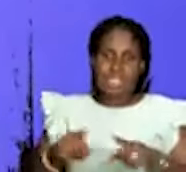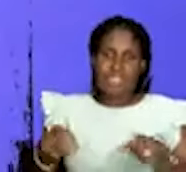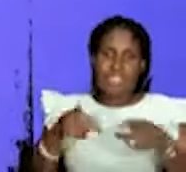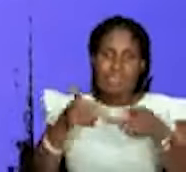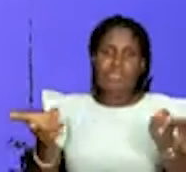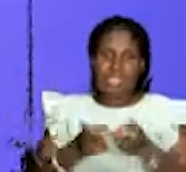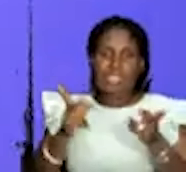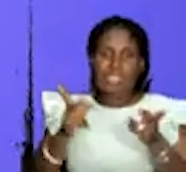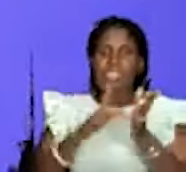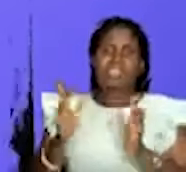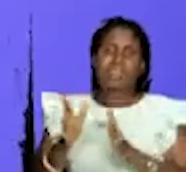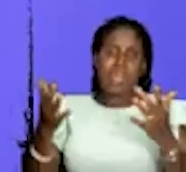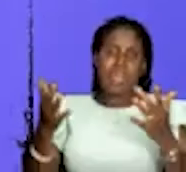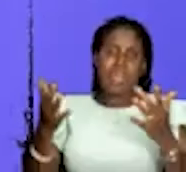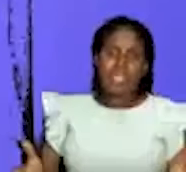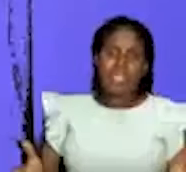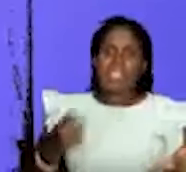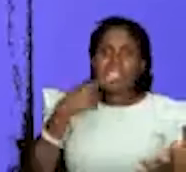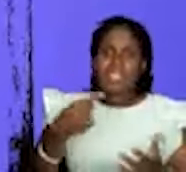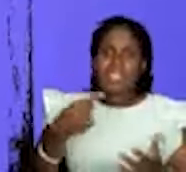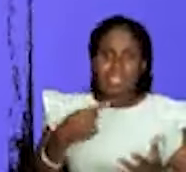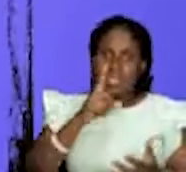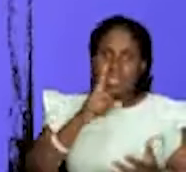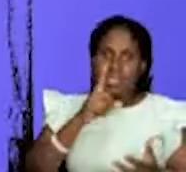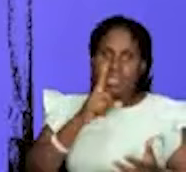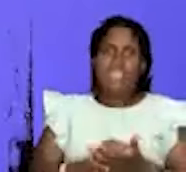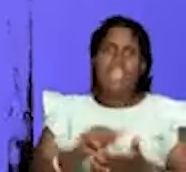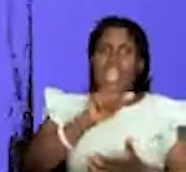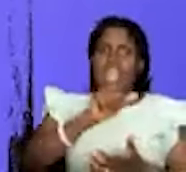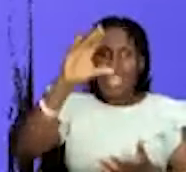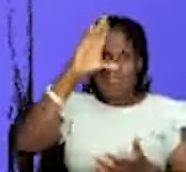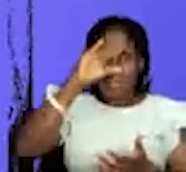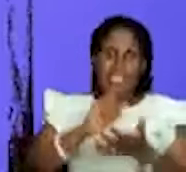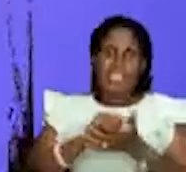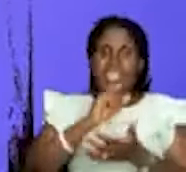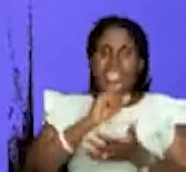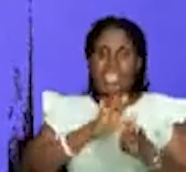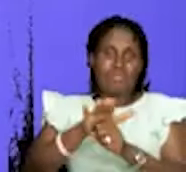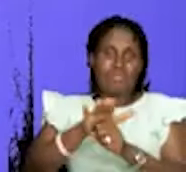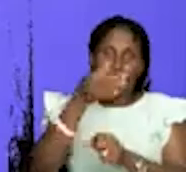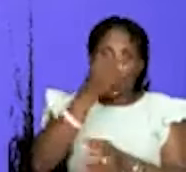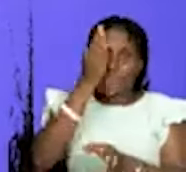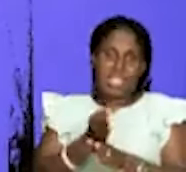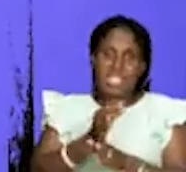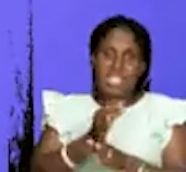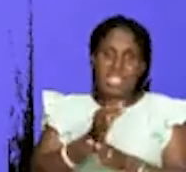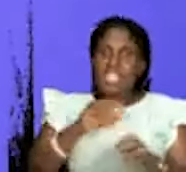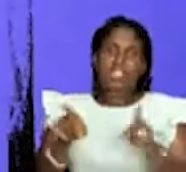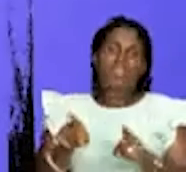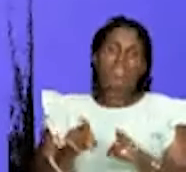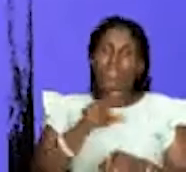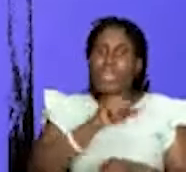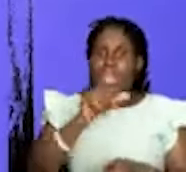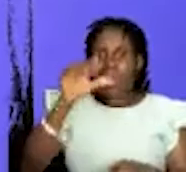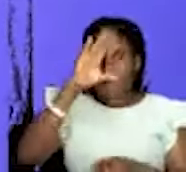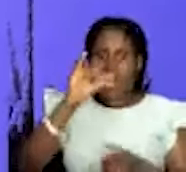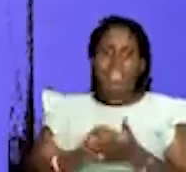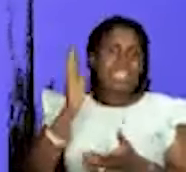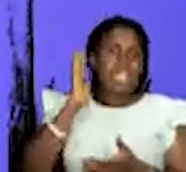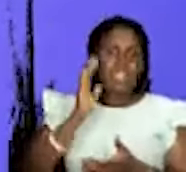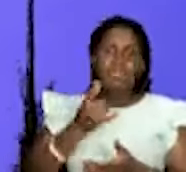attest to the fact that a man who is full of faith is also a man who will command great